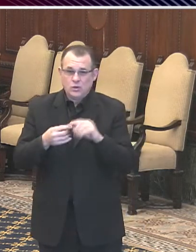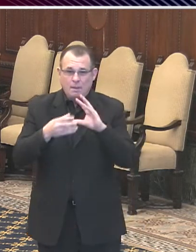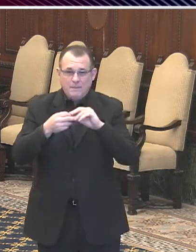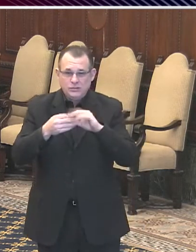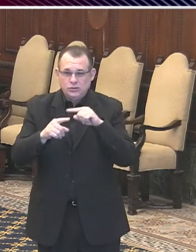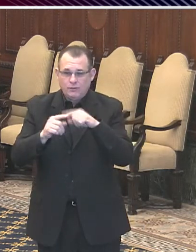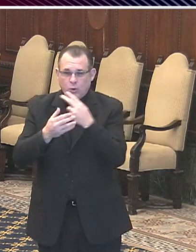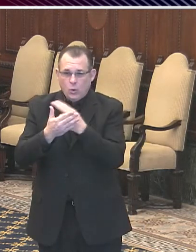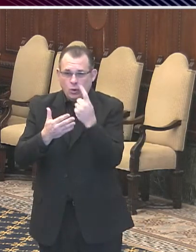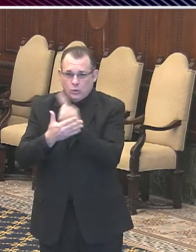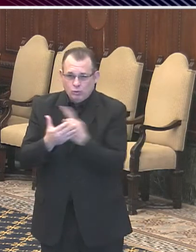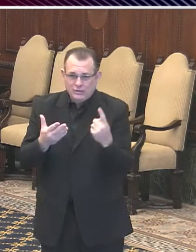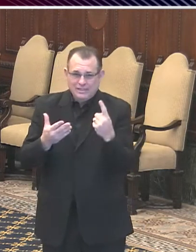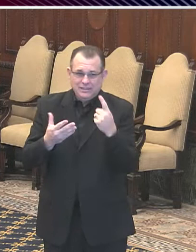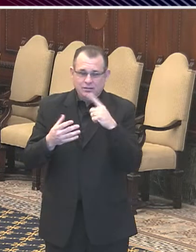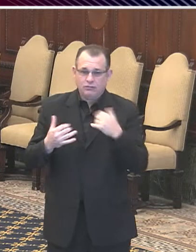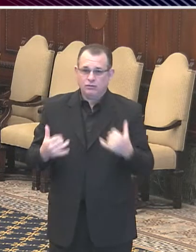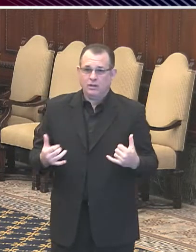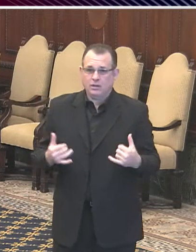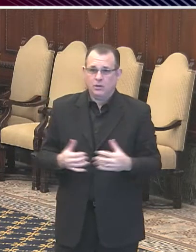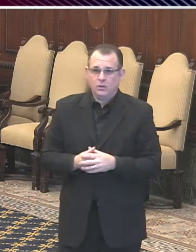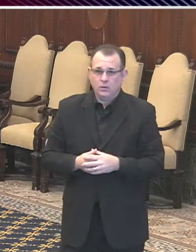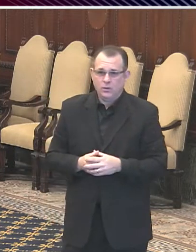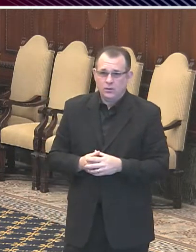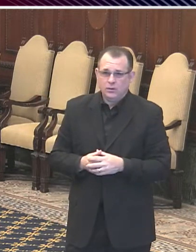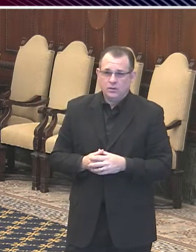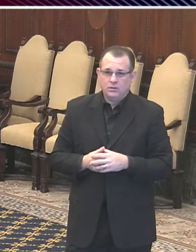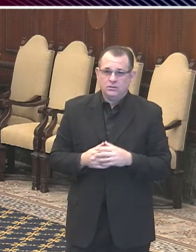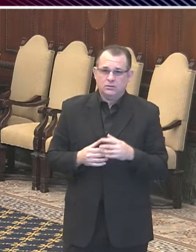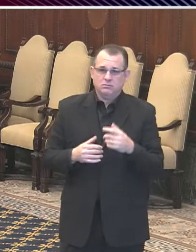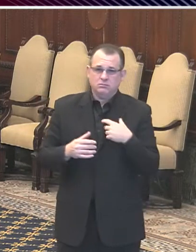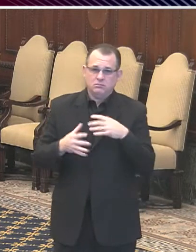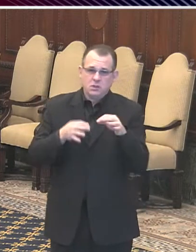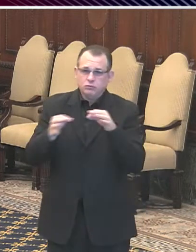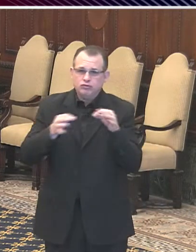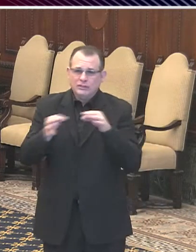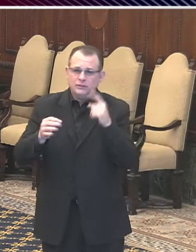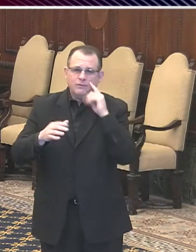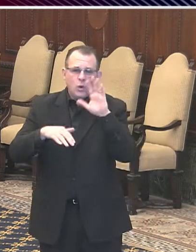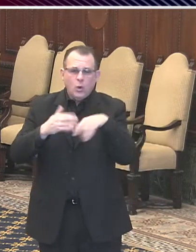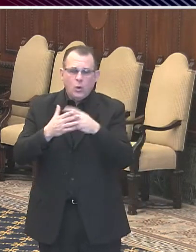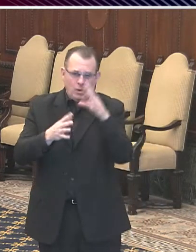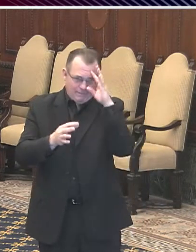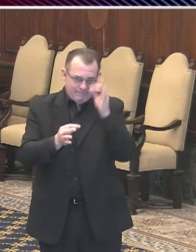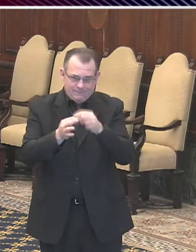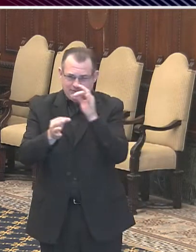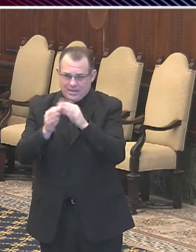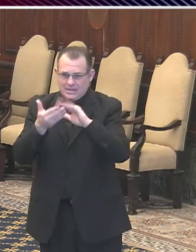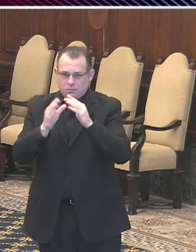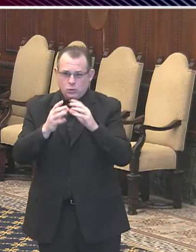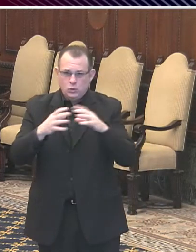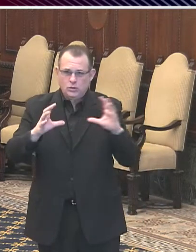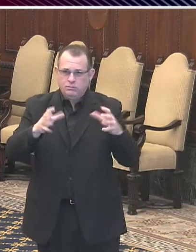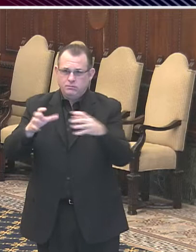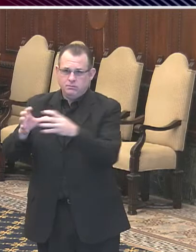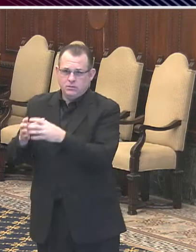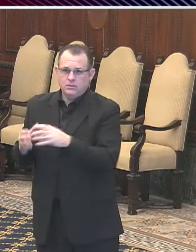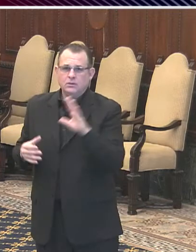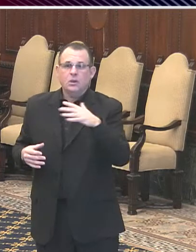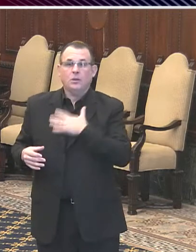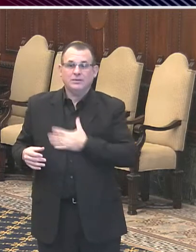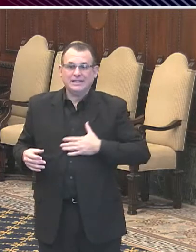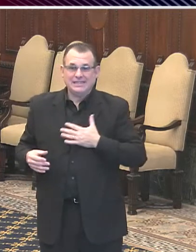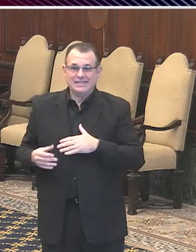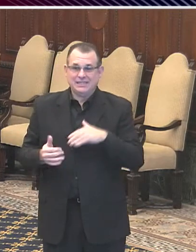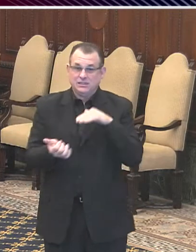moment. Here are some direction and guidance for all faith communities. Please, as Dr. Farley